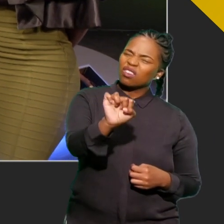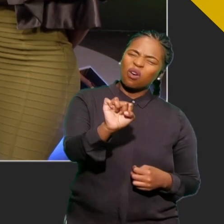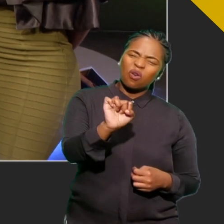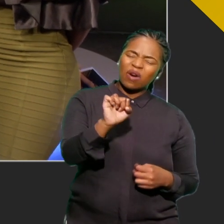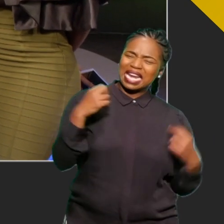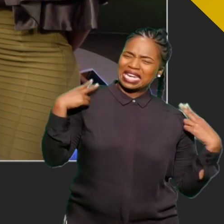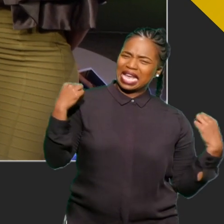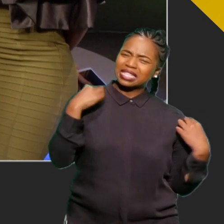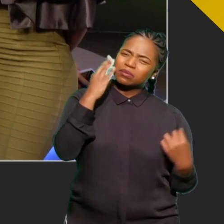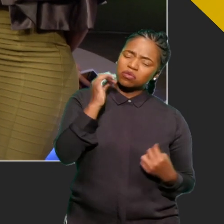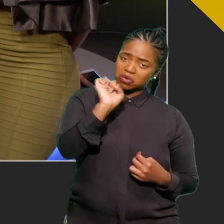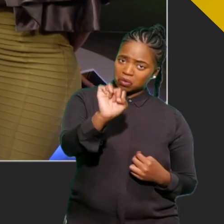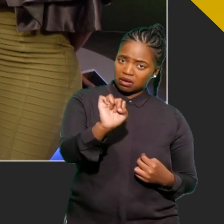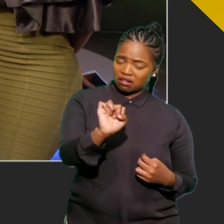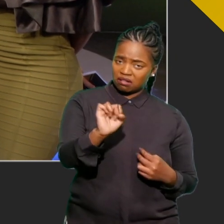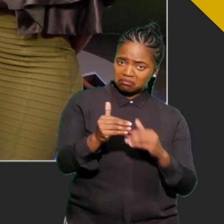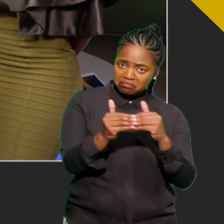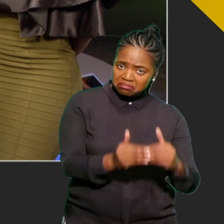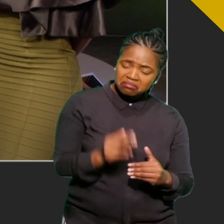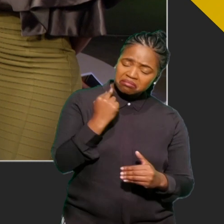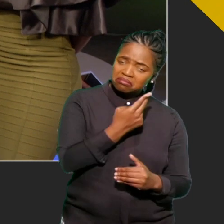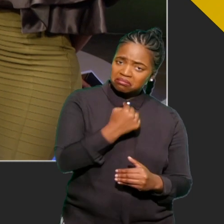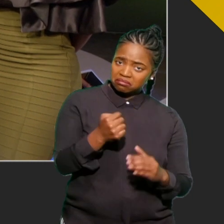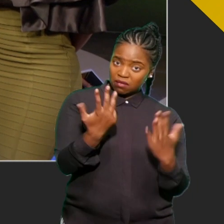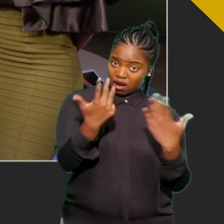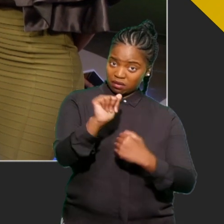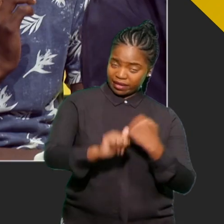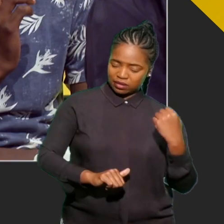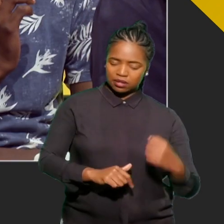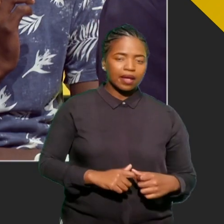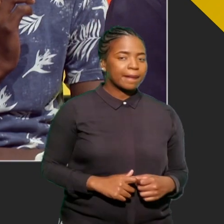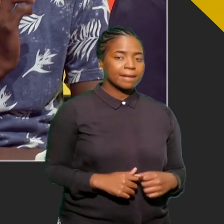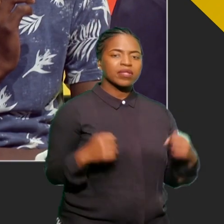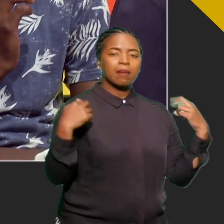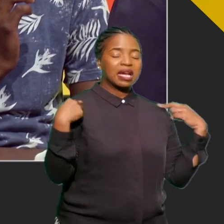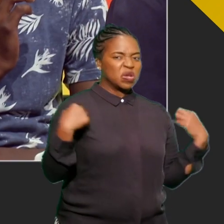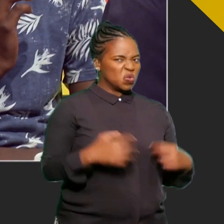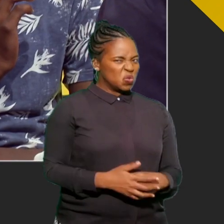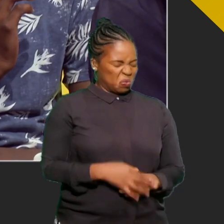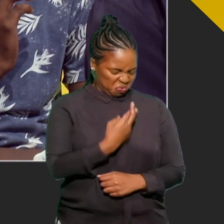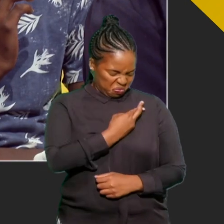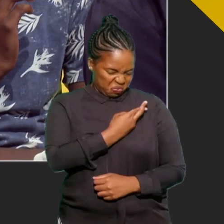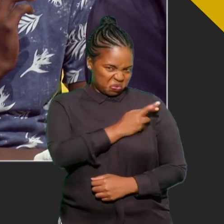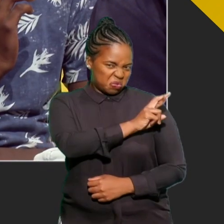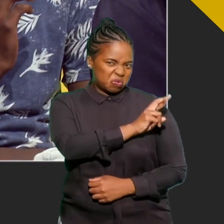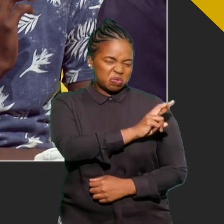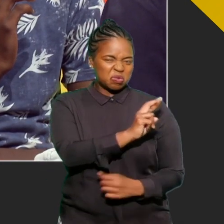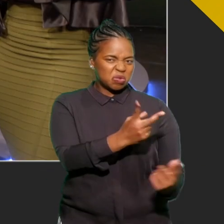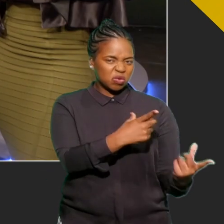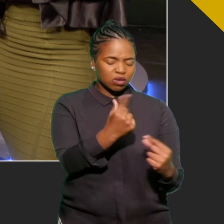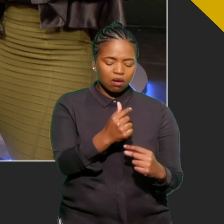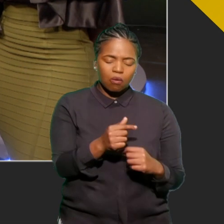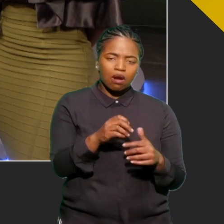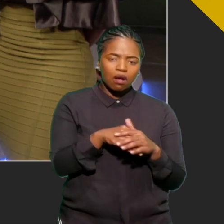a nurse? How were they treating you throughout the 9 months? My nurse was really very rude. Kadi follow up serious